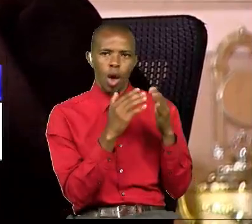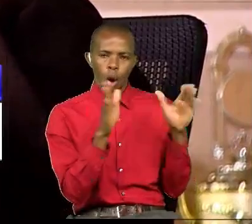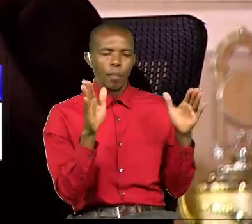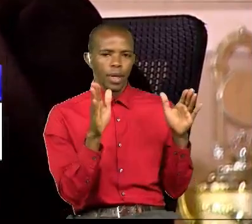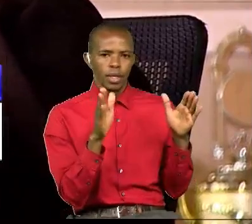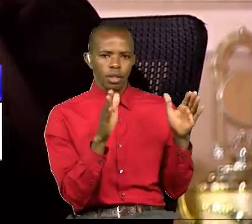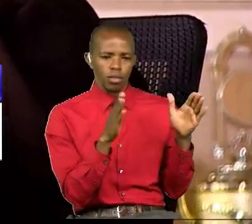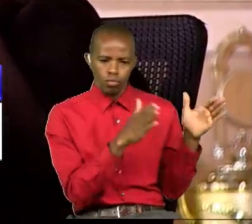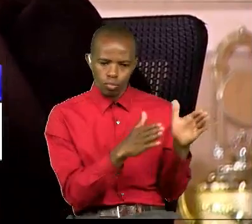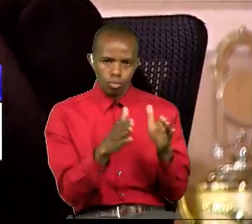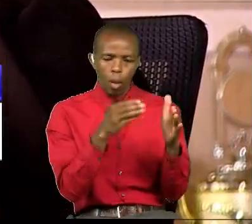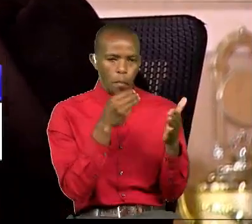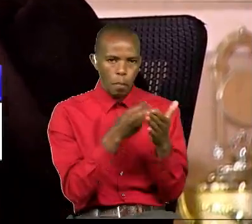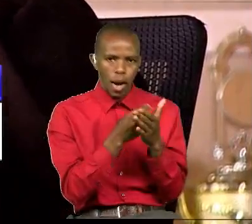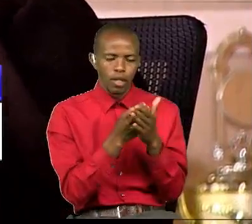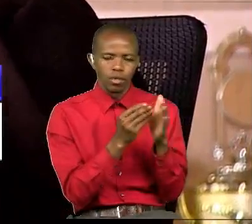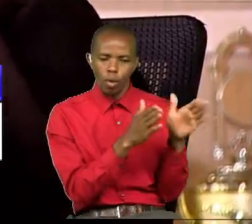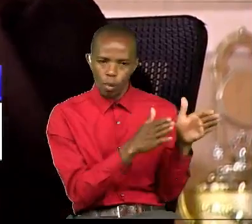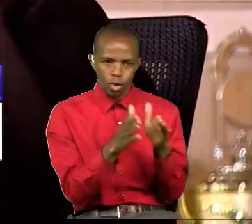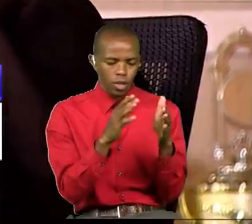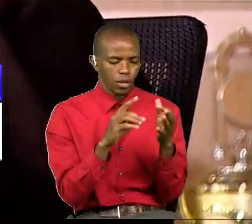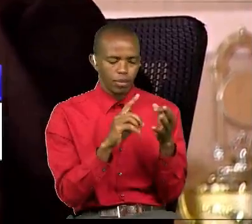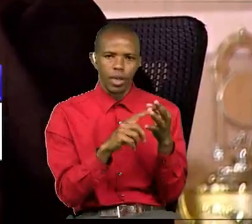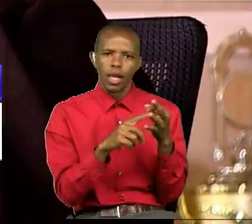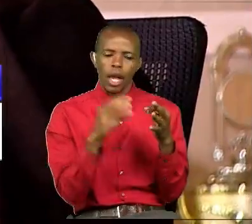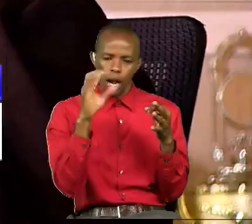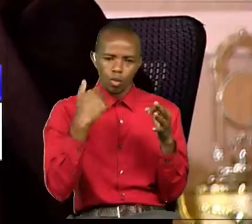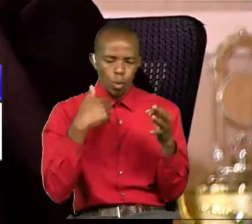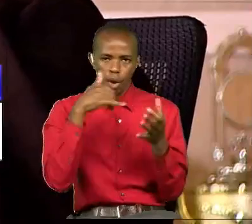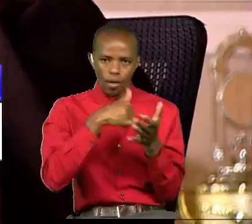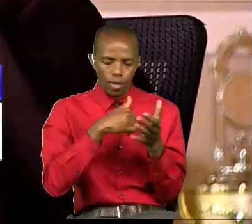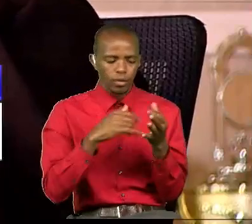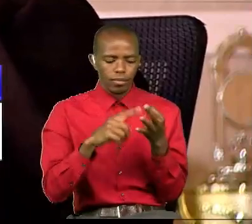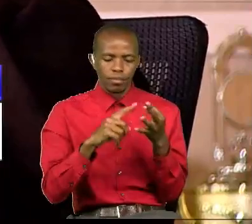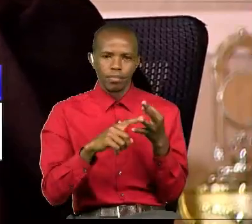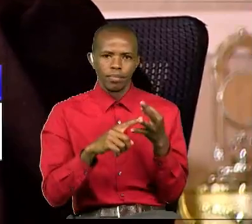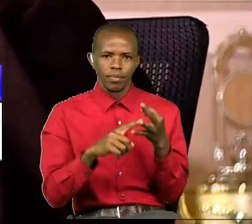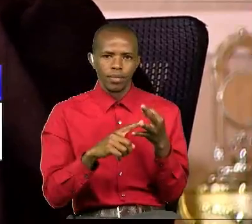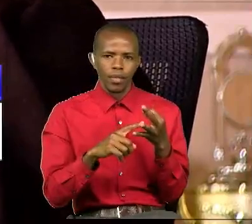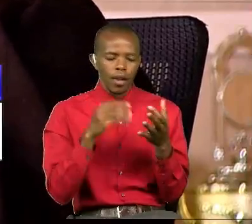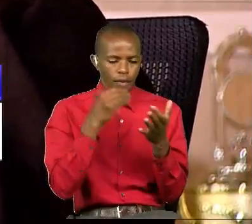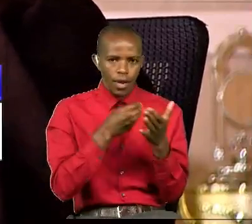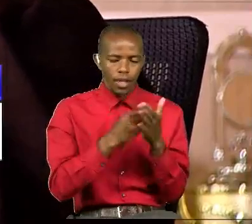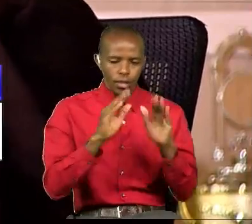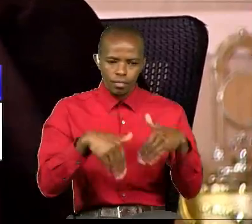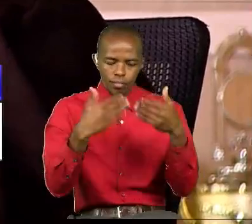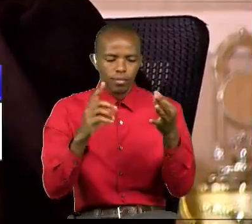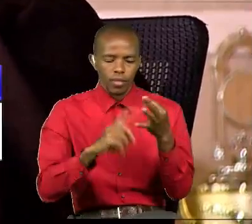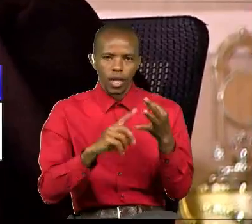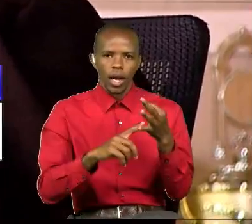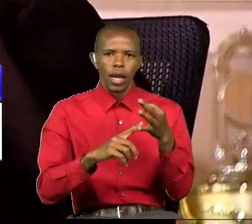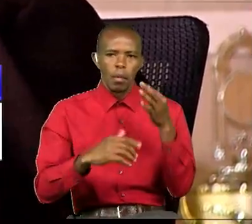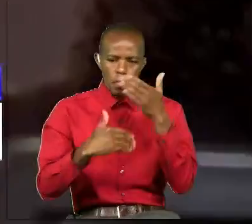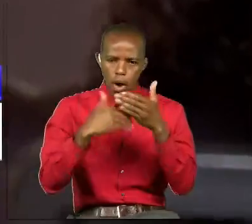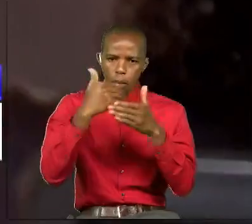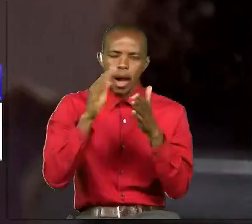revenue generating opportunities from clients that we engage. Secondly, asset financing, and then capacity building